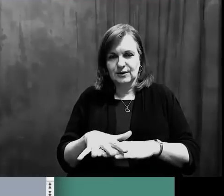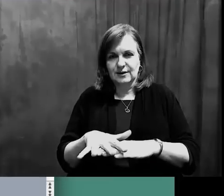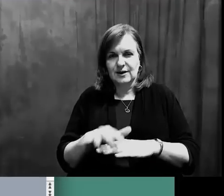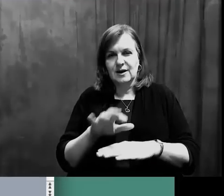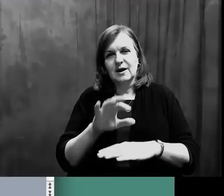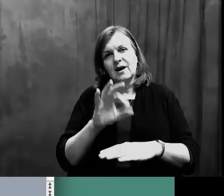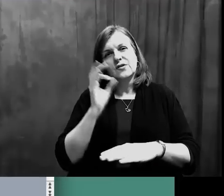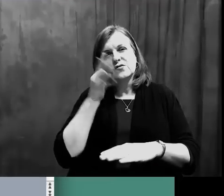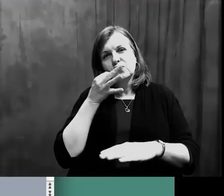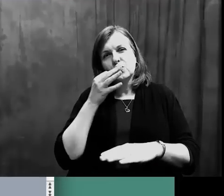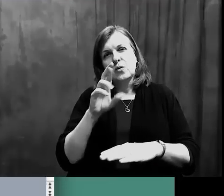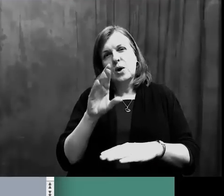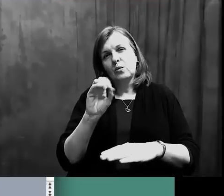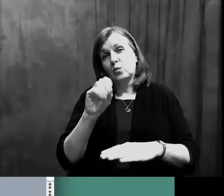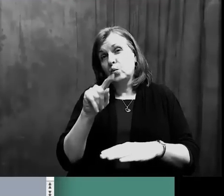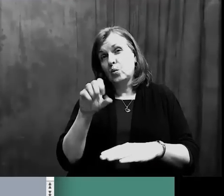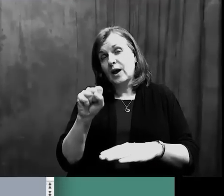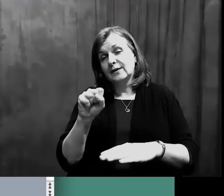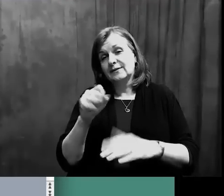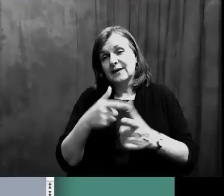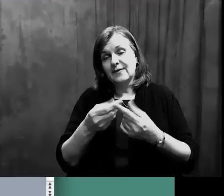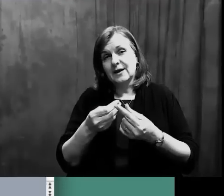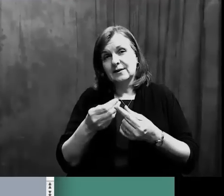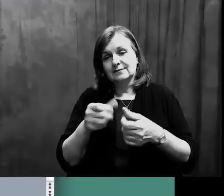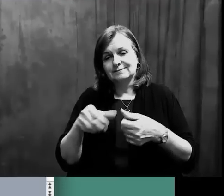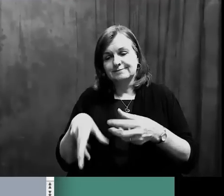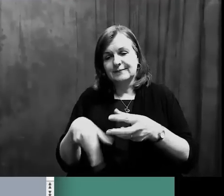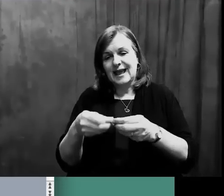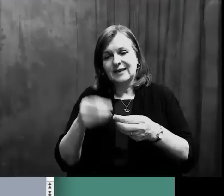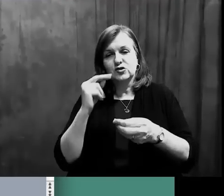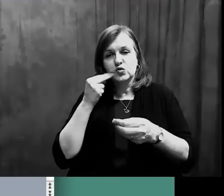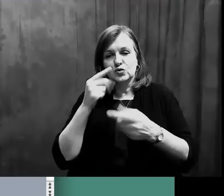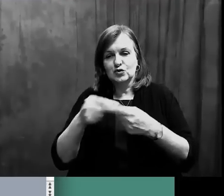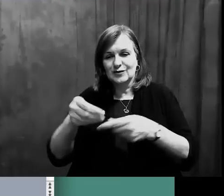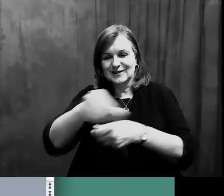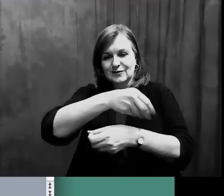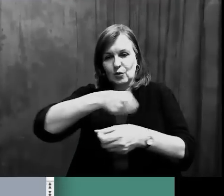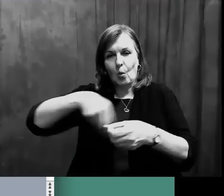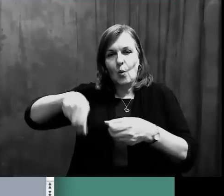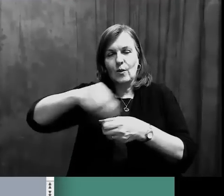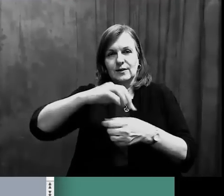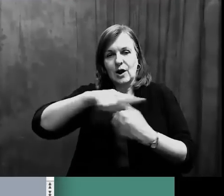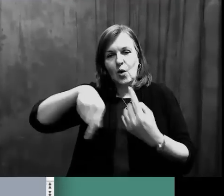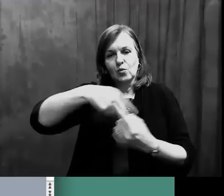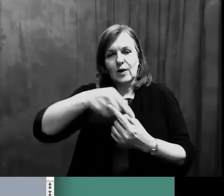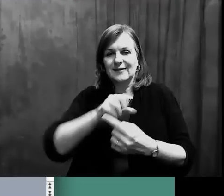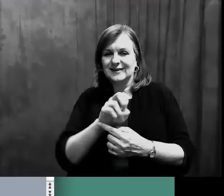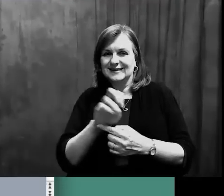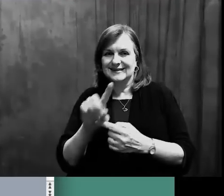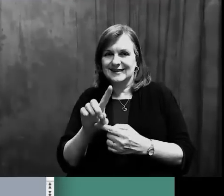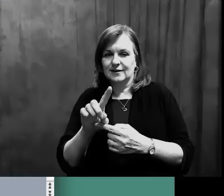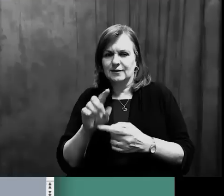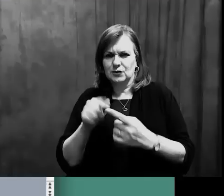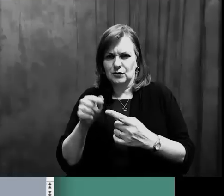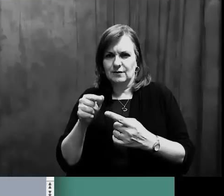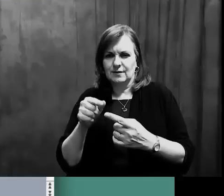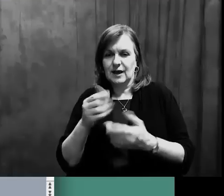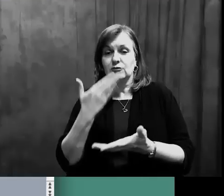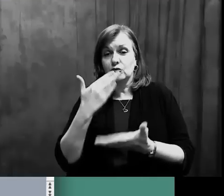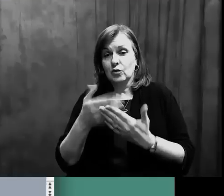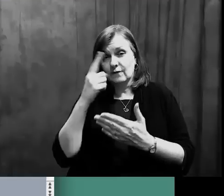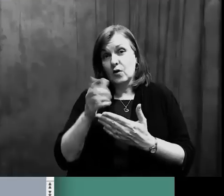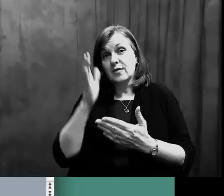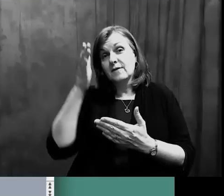fruit will fall to the ground with the seeds inside, and the rotting of the fruit will actually provide nutrients to that